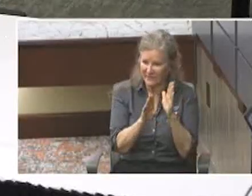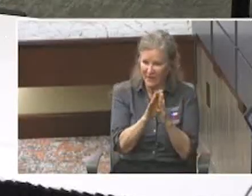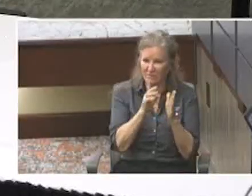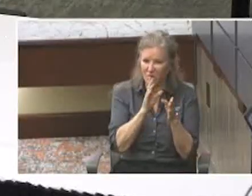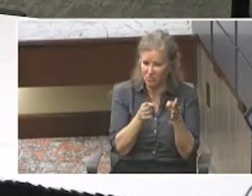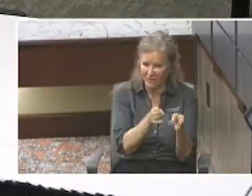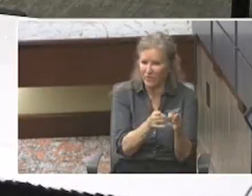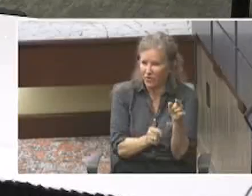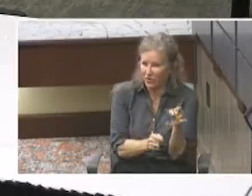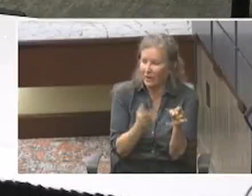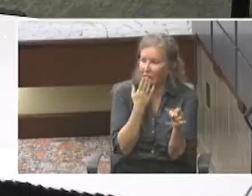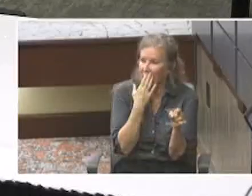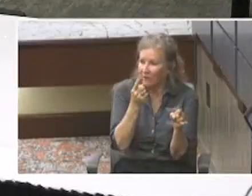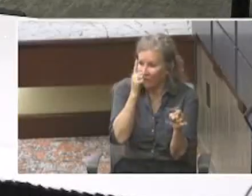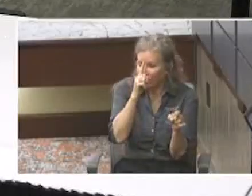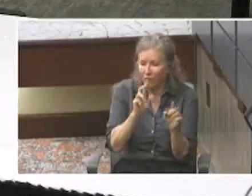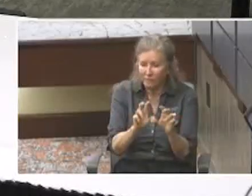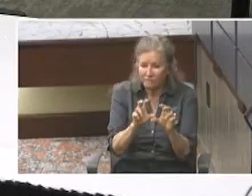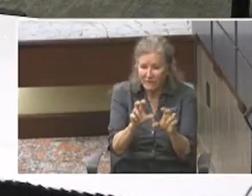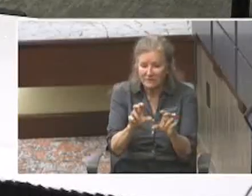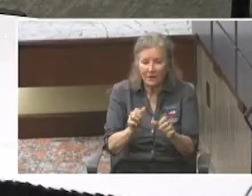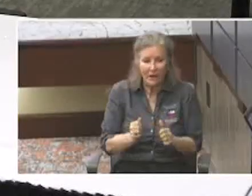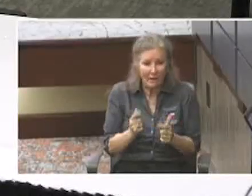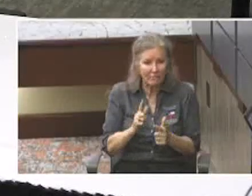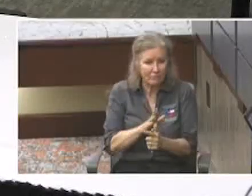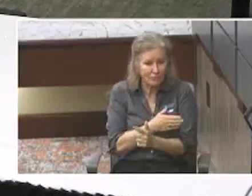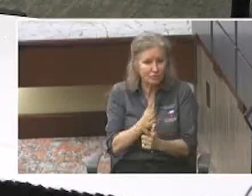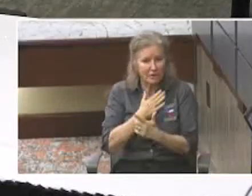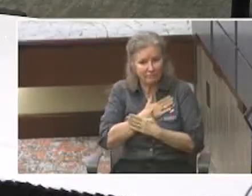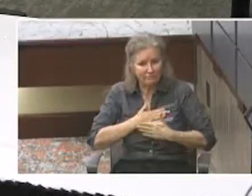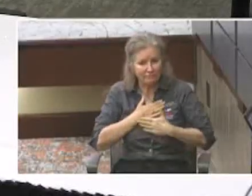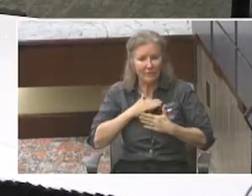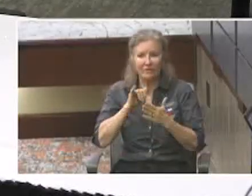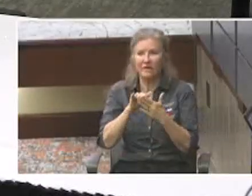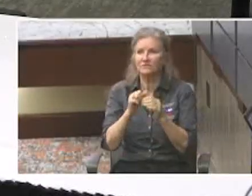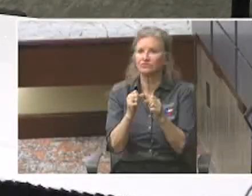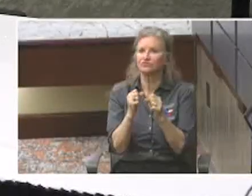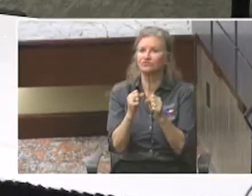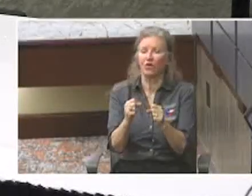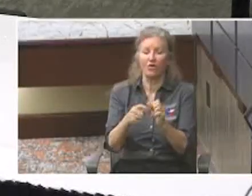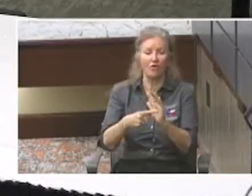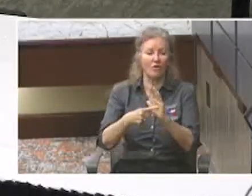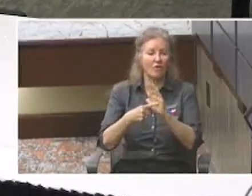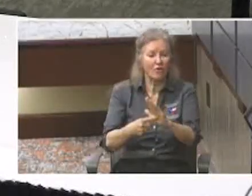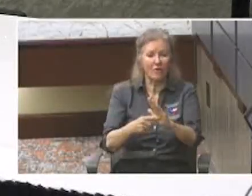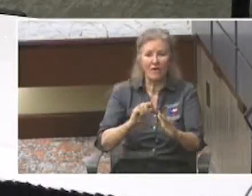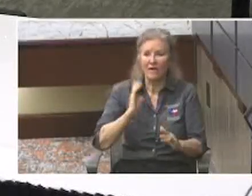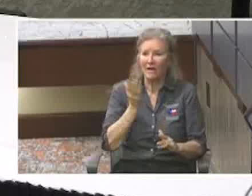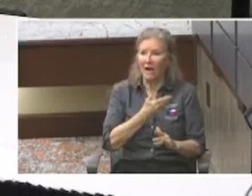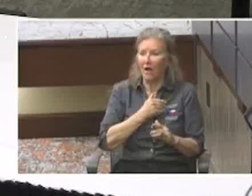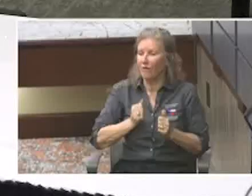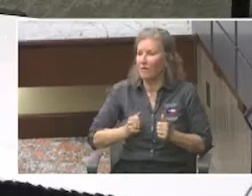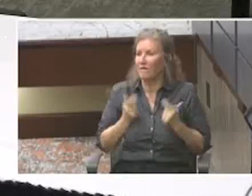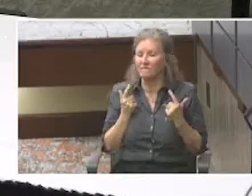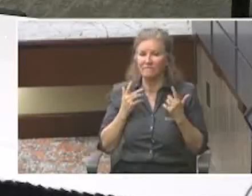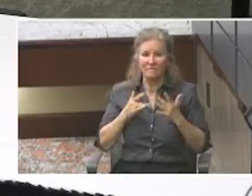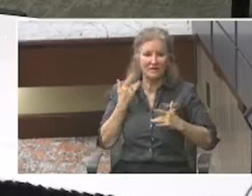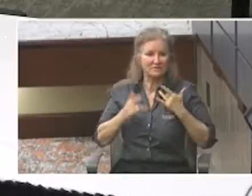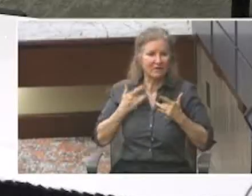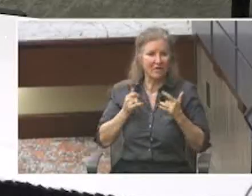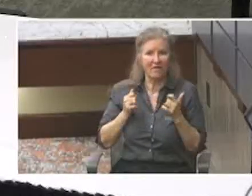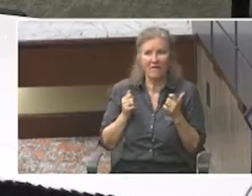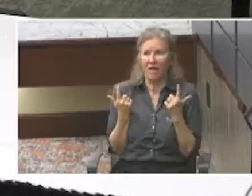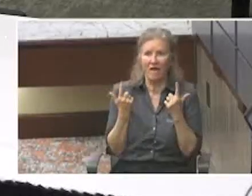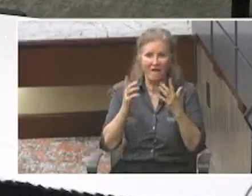for investing in live music and entertainment. It is a strong signal of a vibrant, exciting,